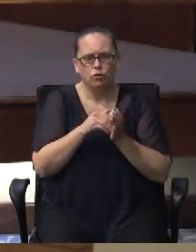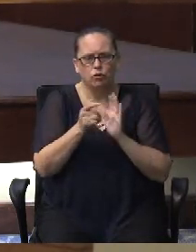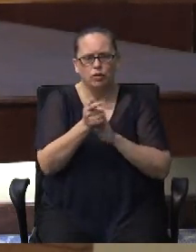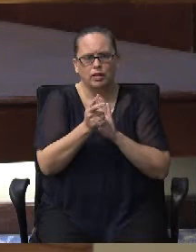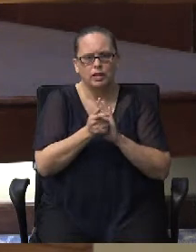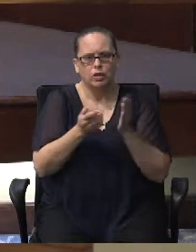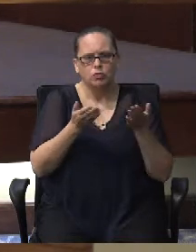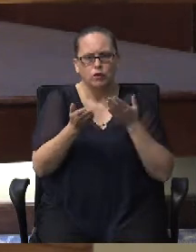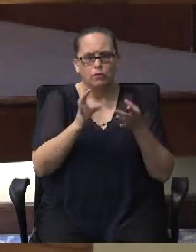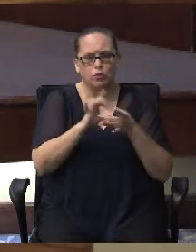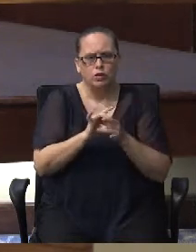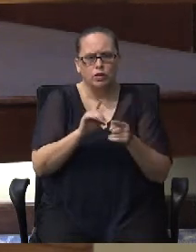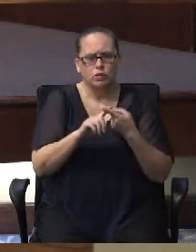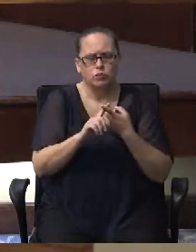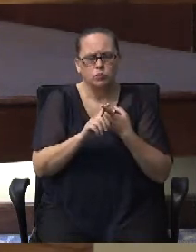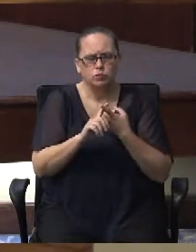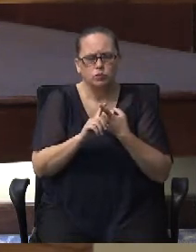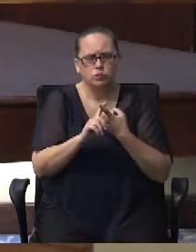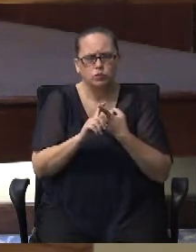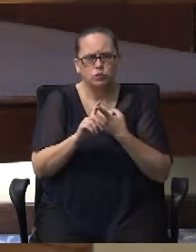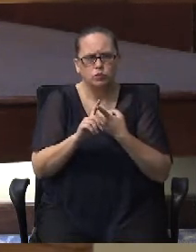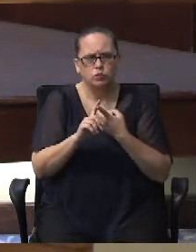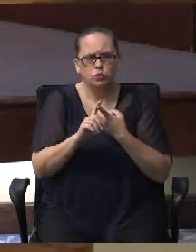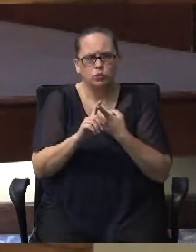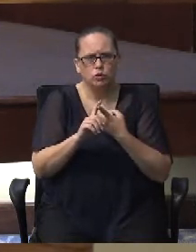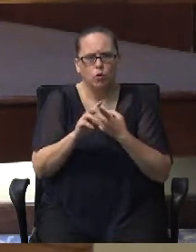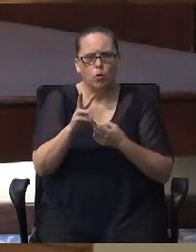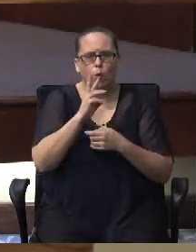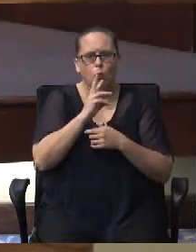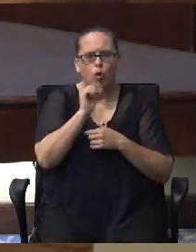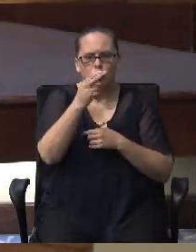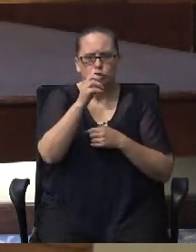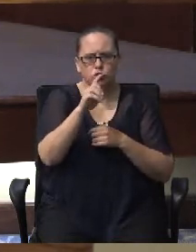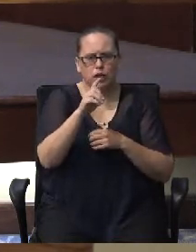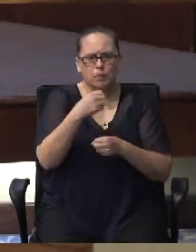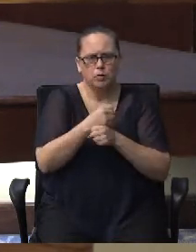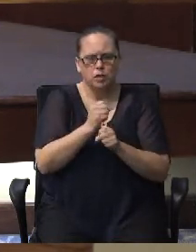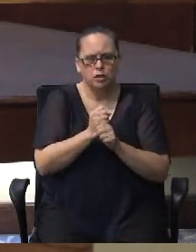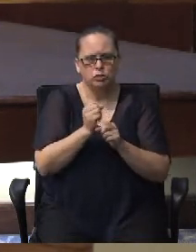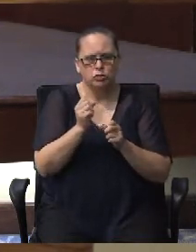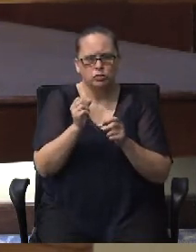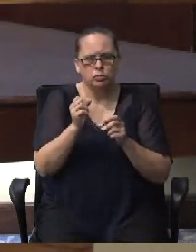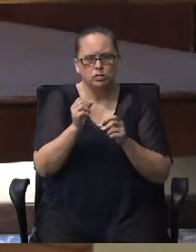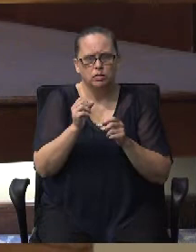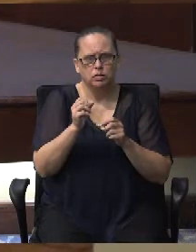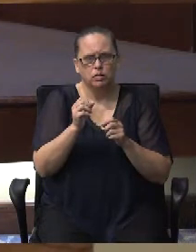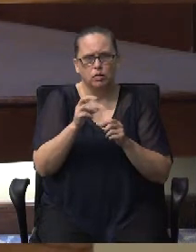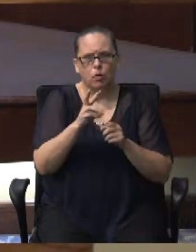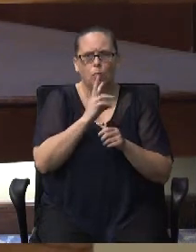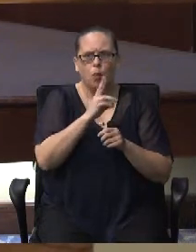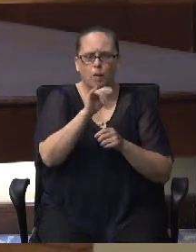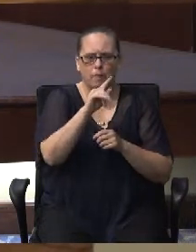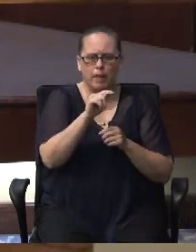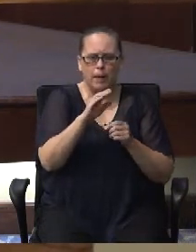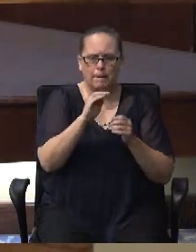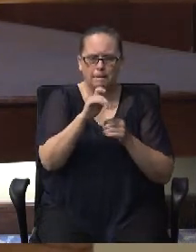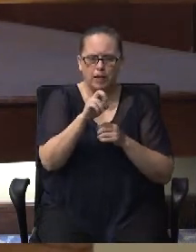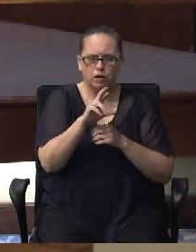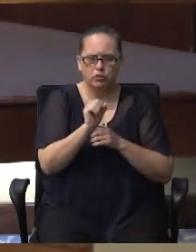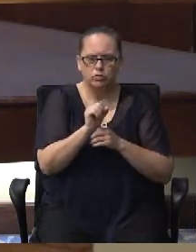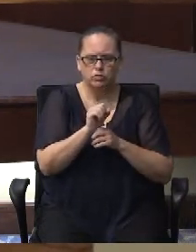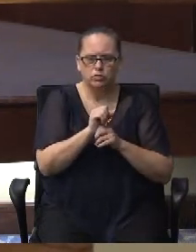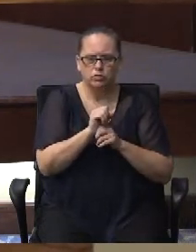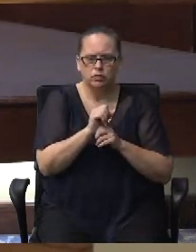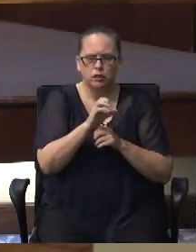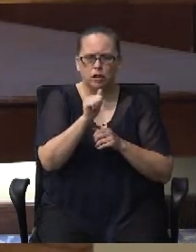be performed in connection with water permitting, watershed protection, and water supply matters, services provided by McLennan County